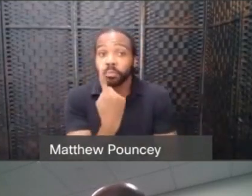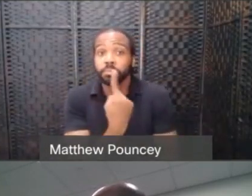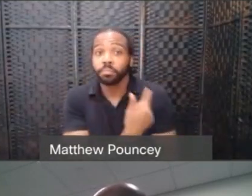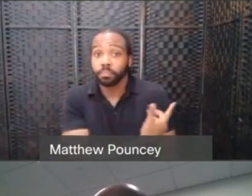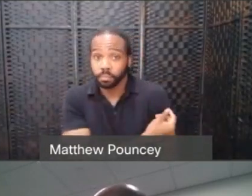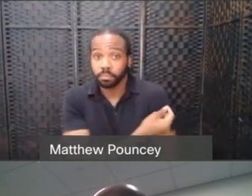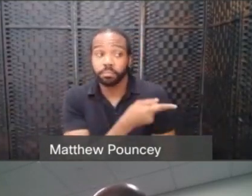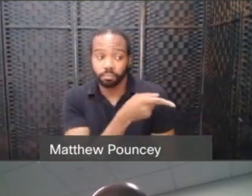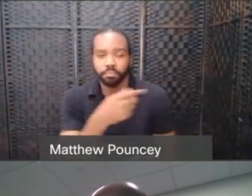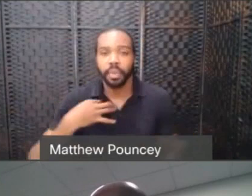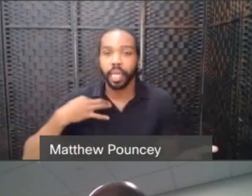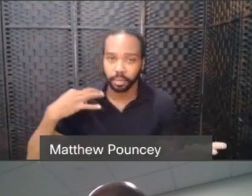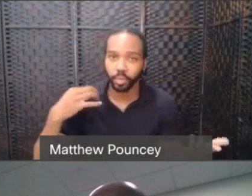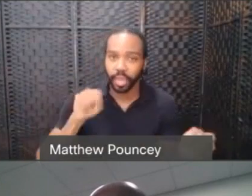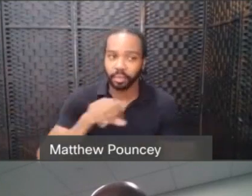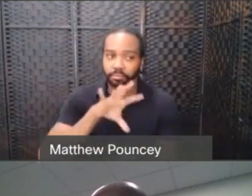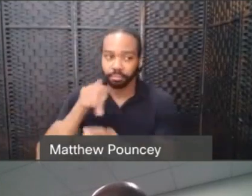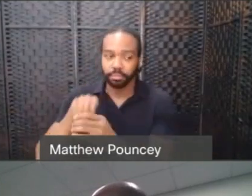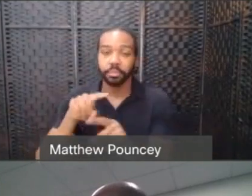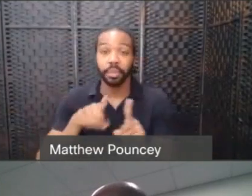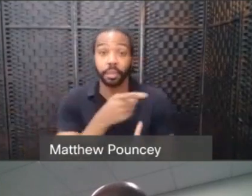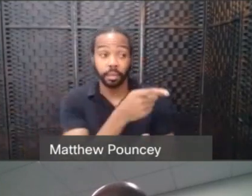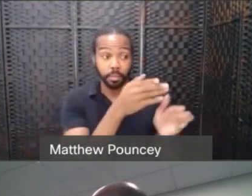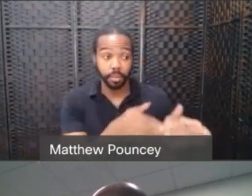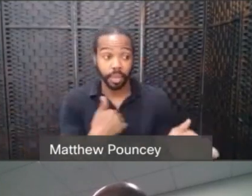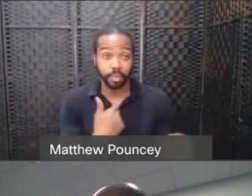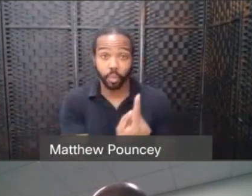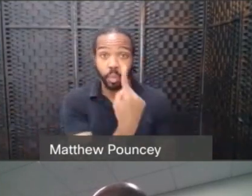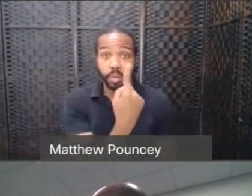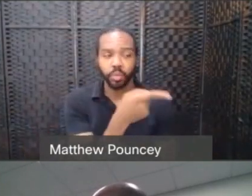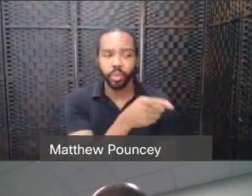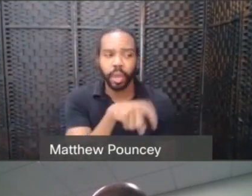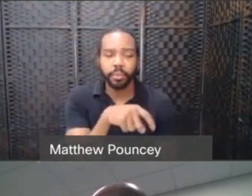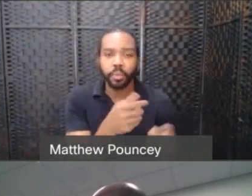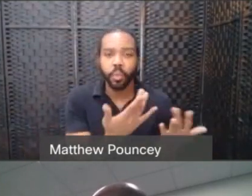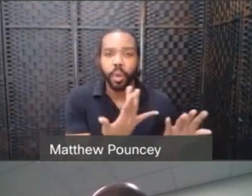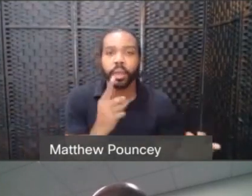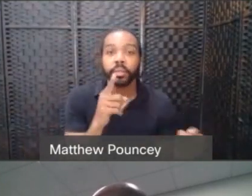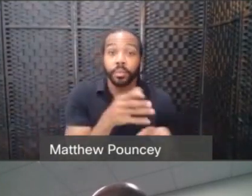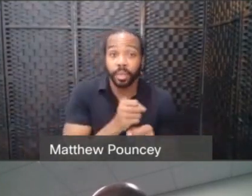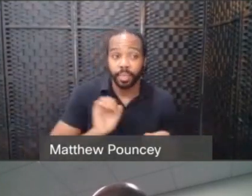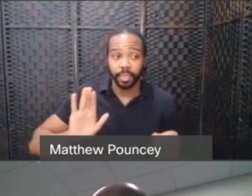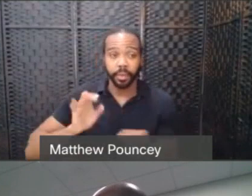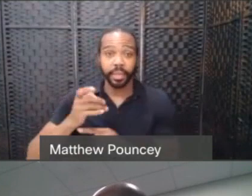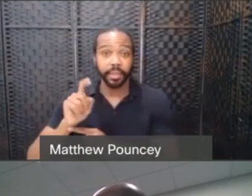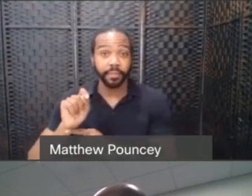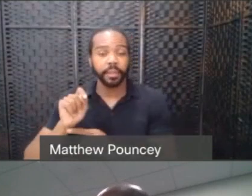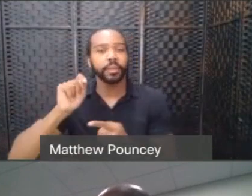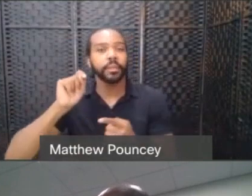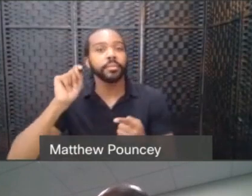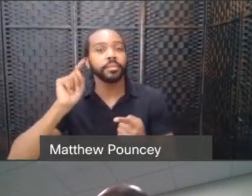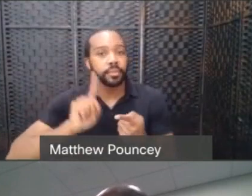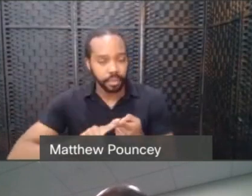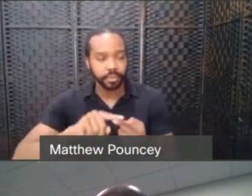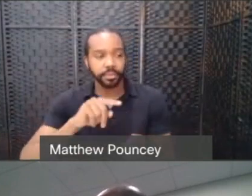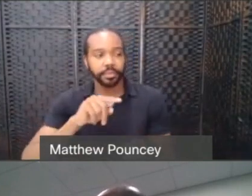eligible. And then if they're a person who just has 1 dose, they have to wait to get the gift until they receive their 2nd dose, just so we can confirm